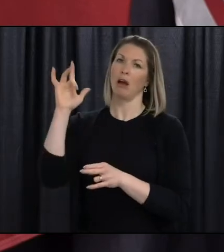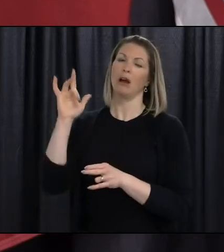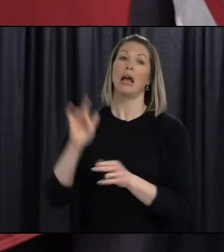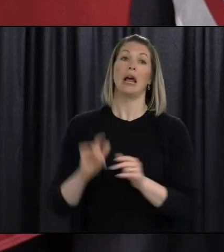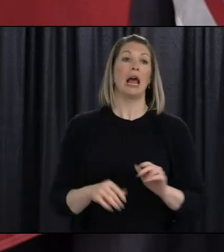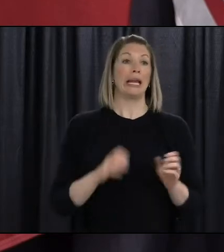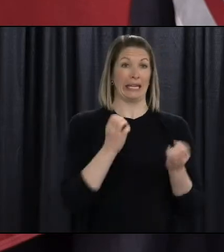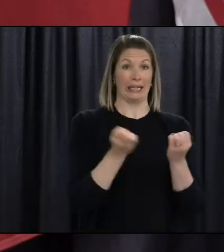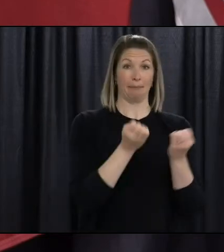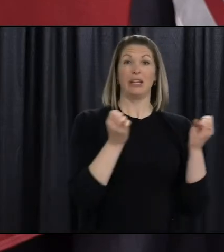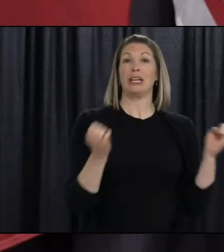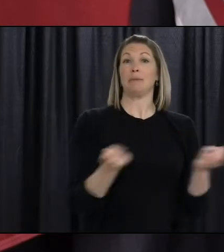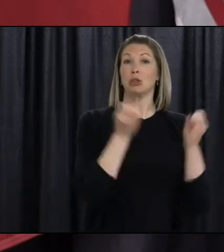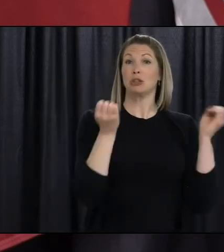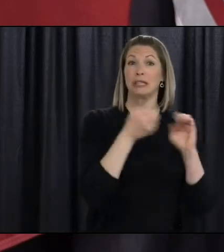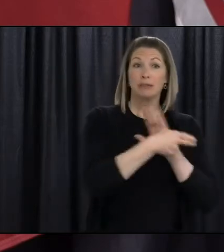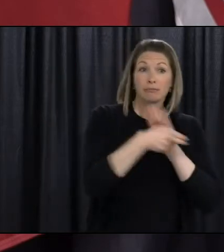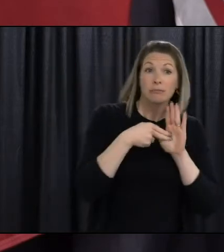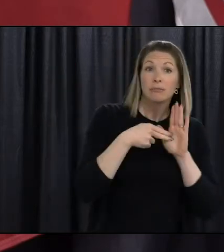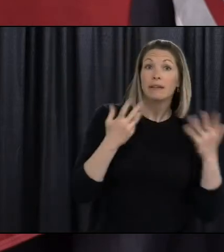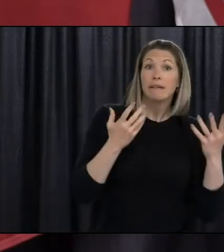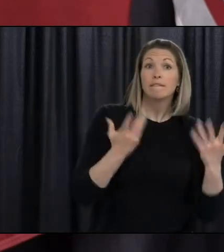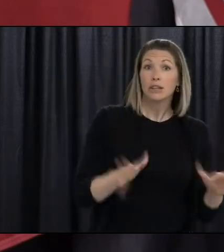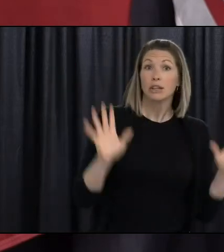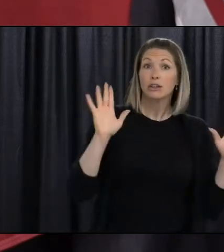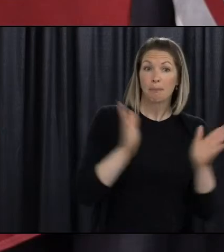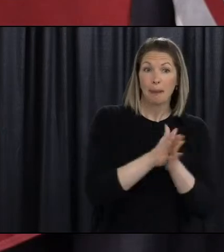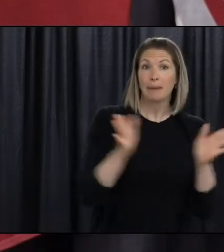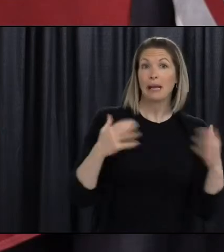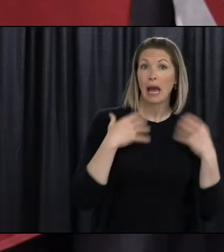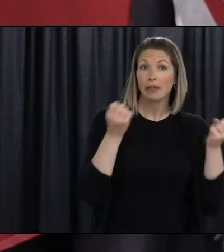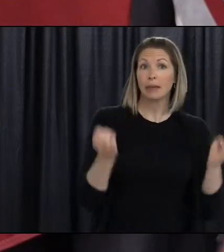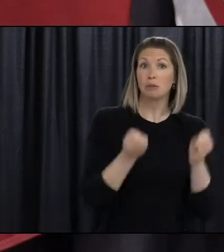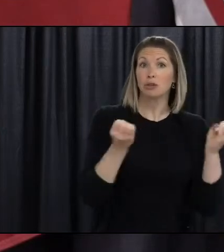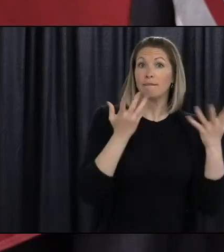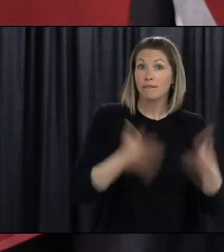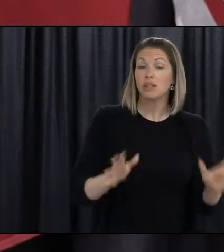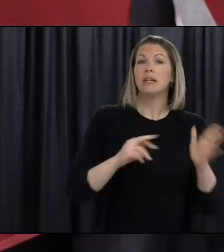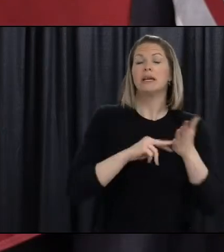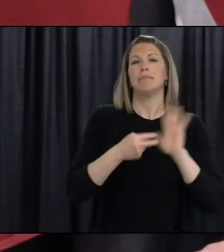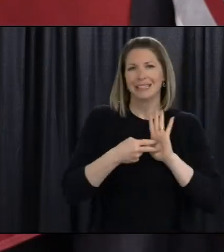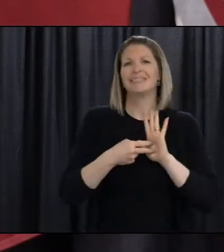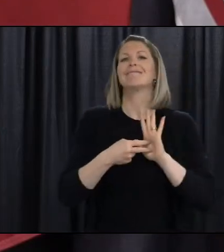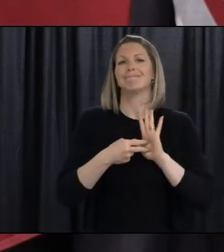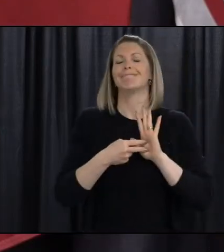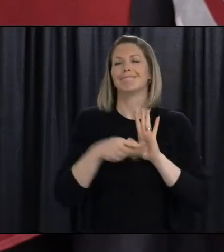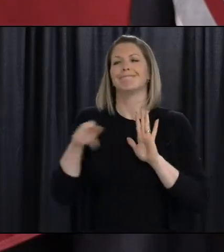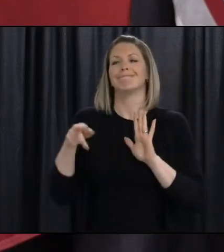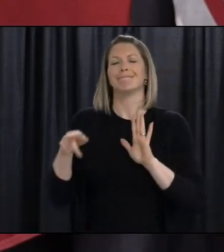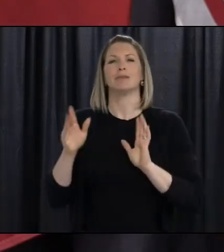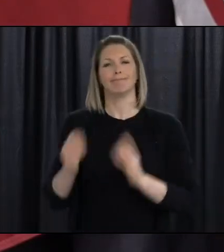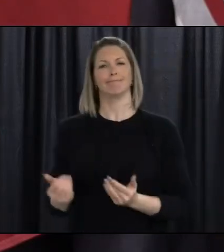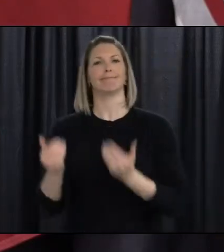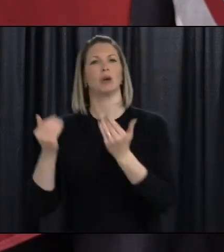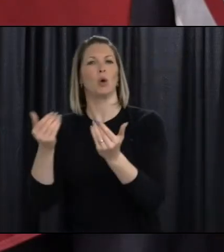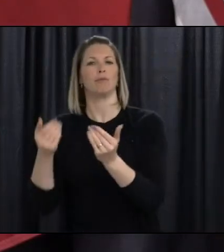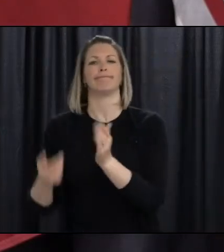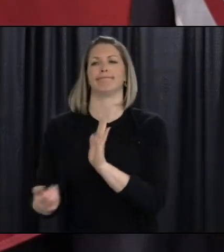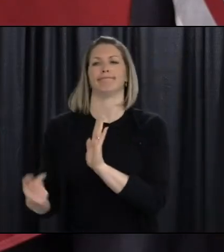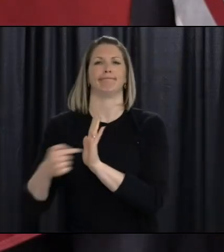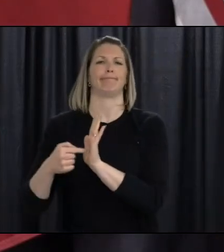public health restrictions are lifted and you're back to your normal regular business. In addition to that, new